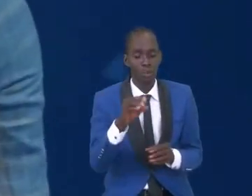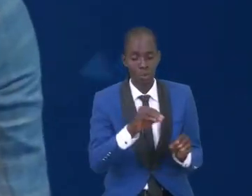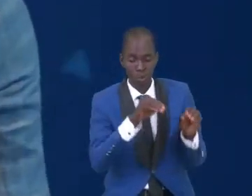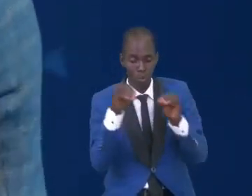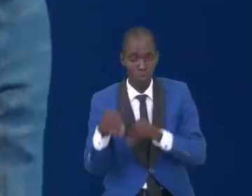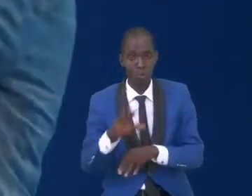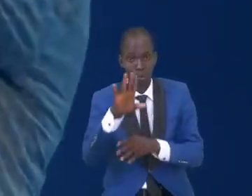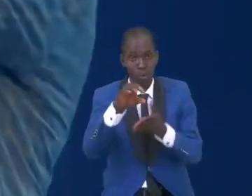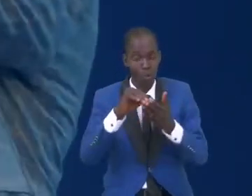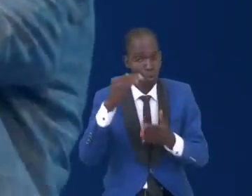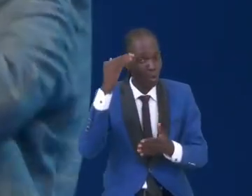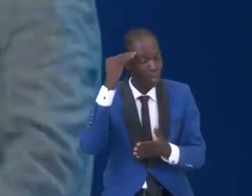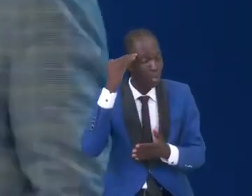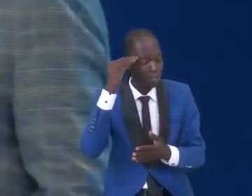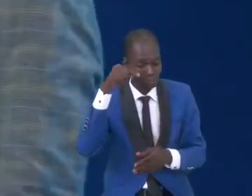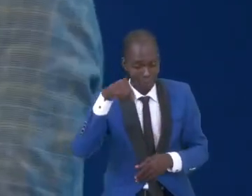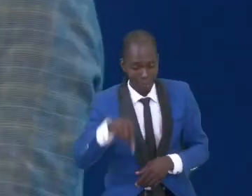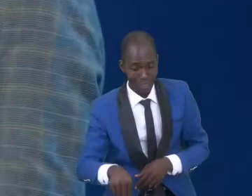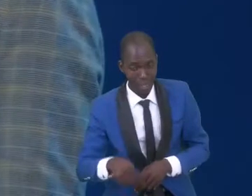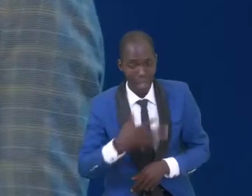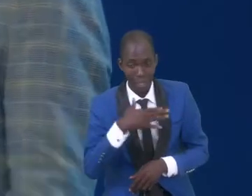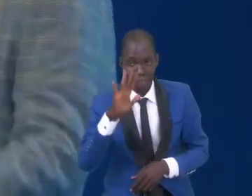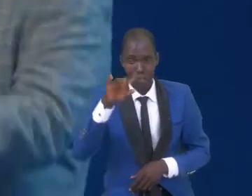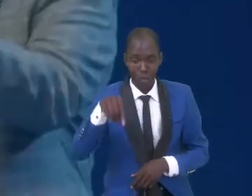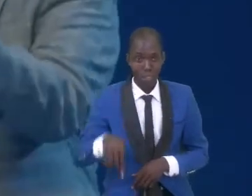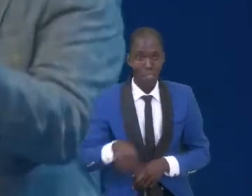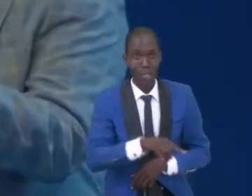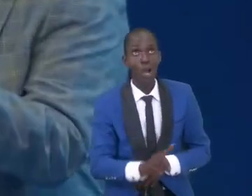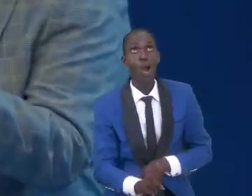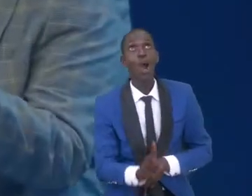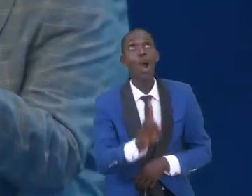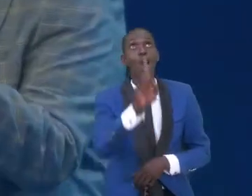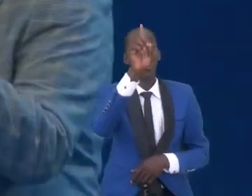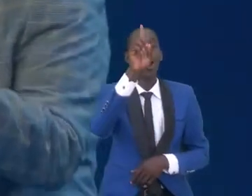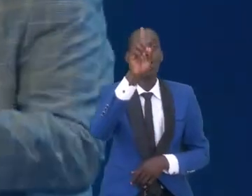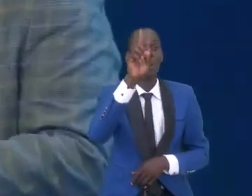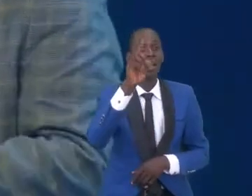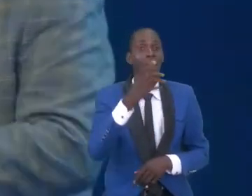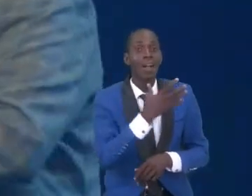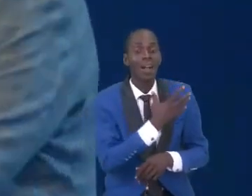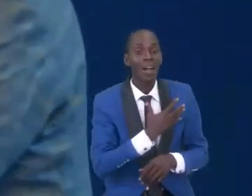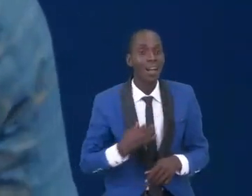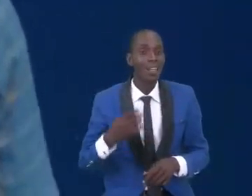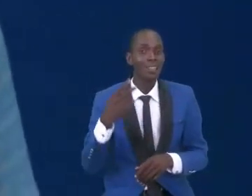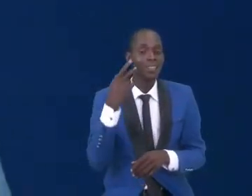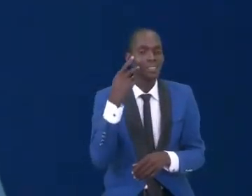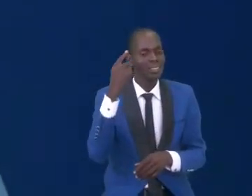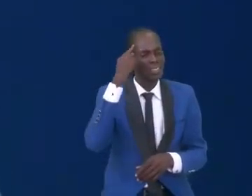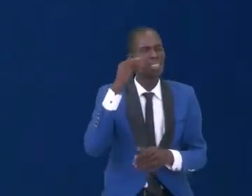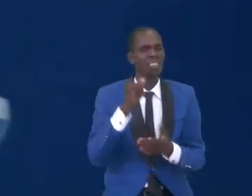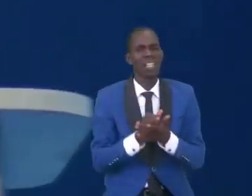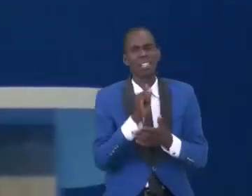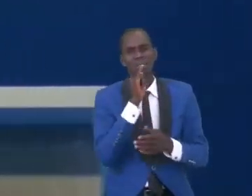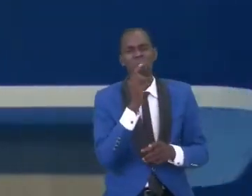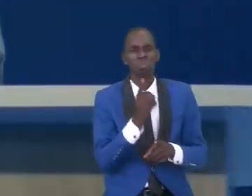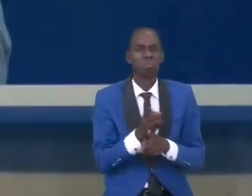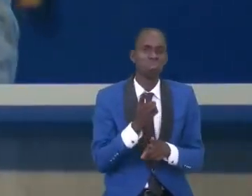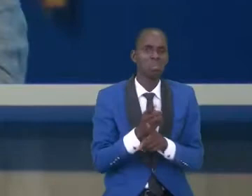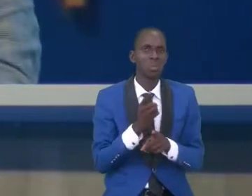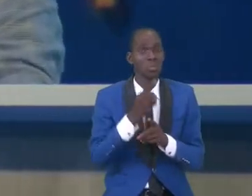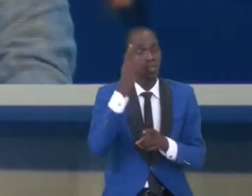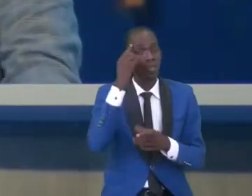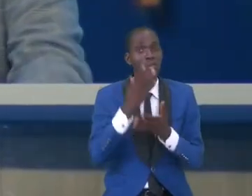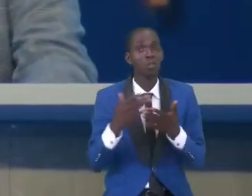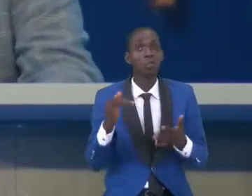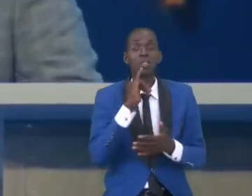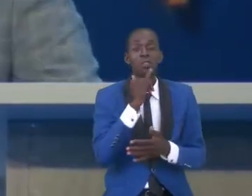head down, you put your feet up, and you think that is the right thing because there's something wrong in